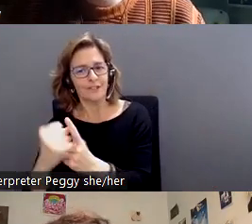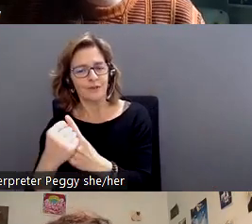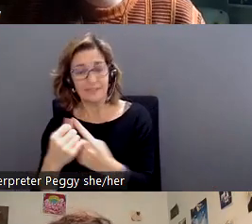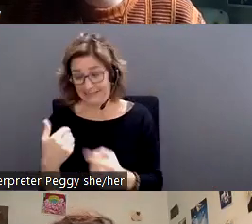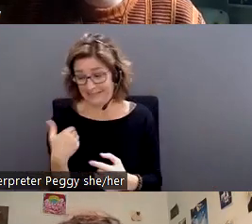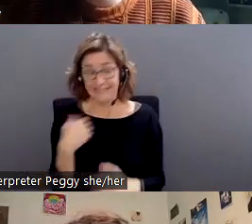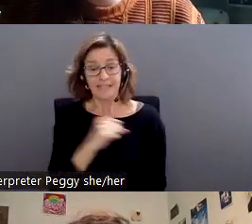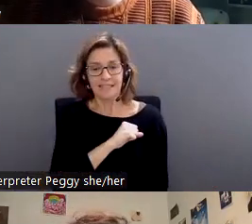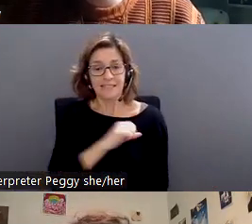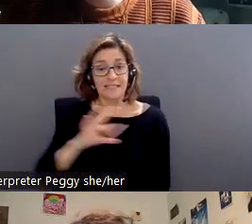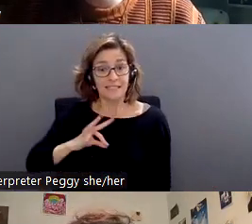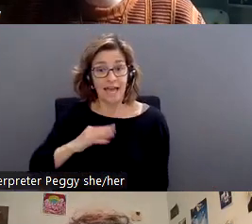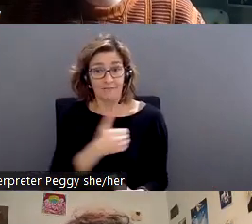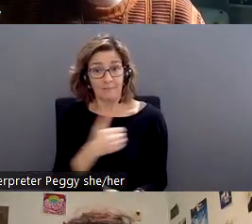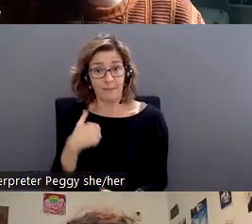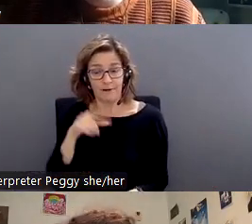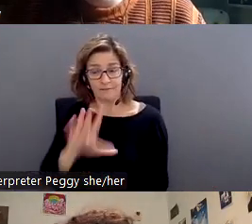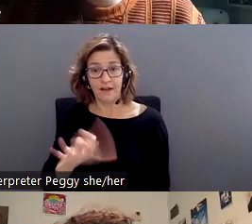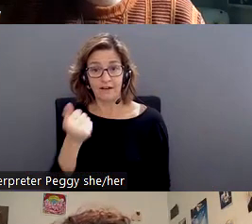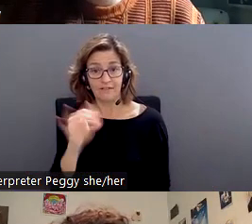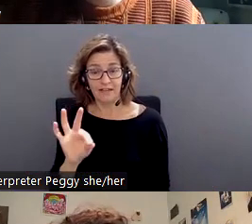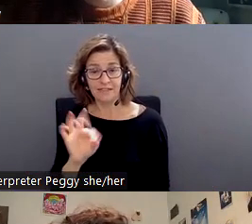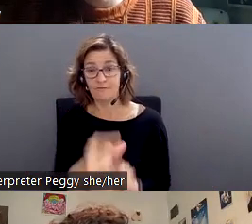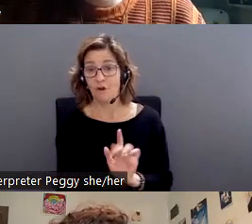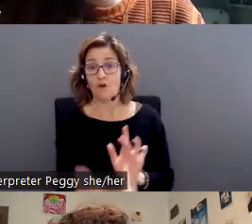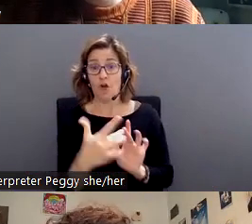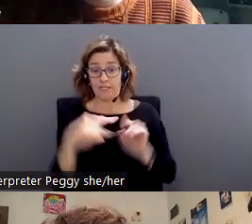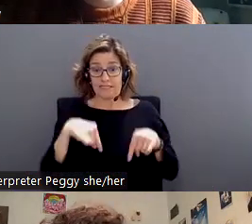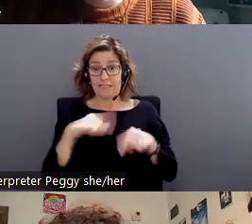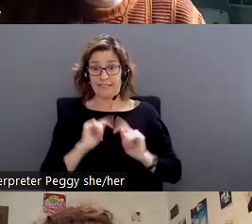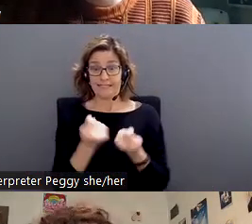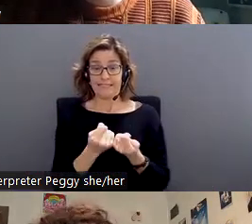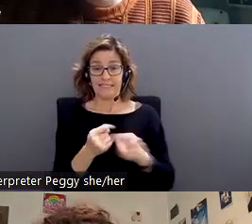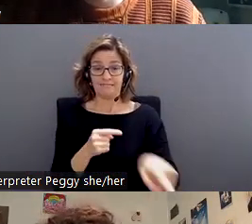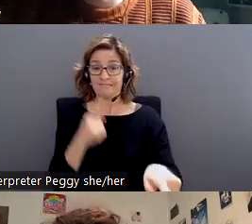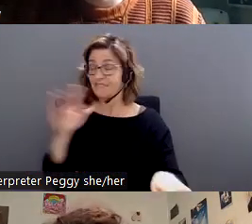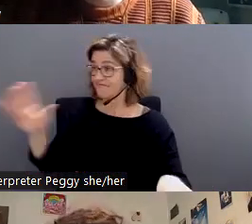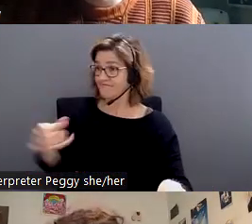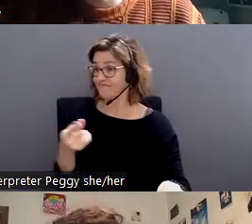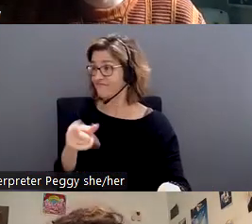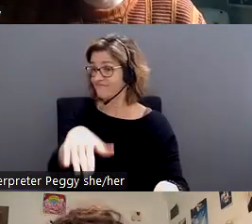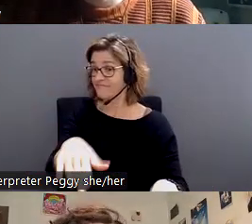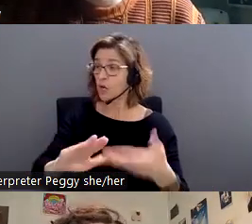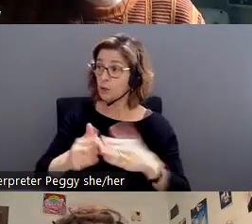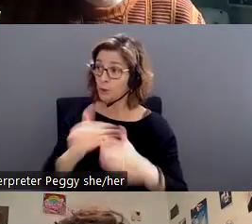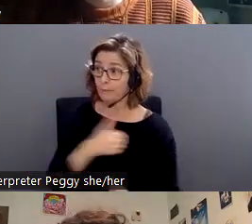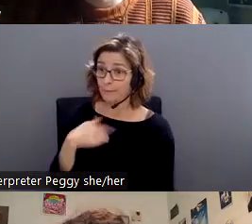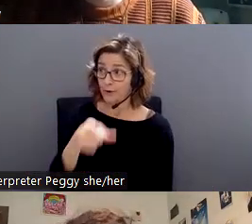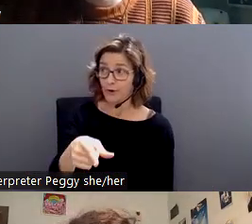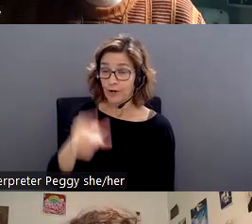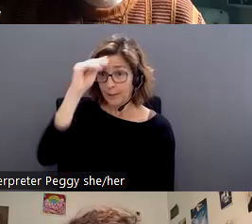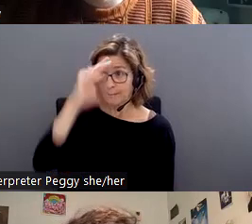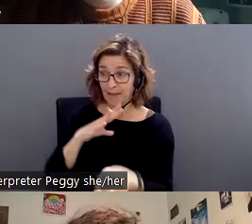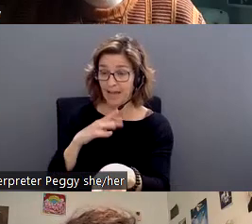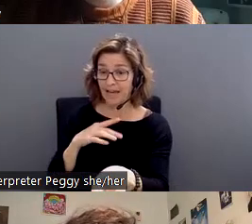at the 519 reach out to our team to say, hey, one of our community members has had